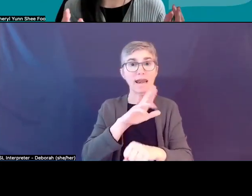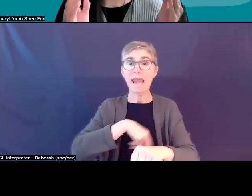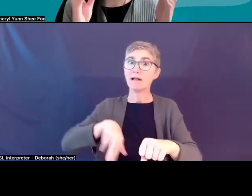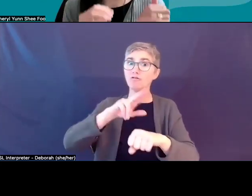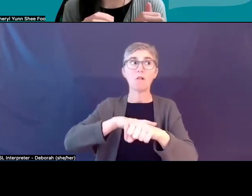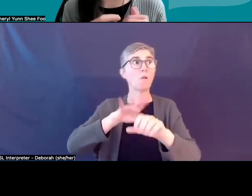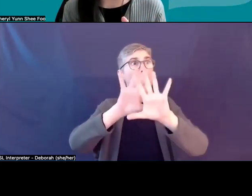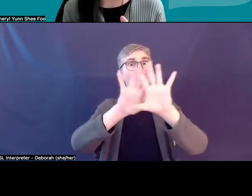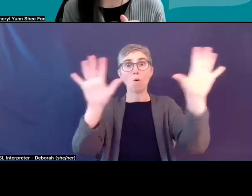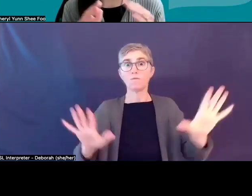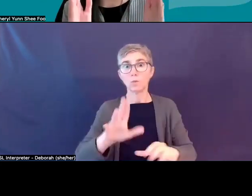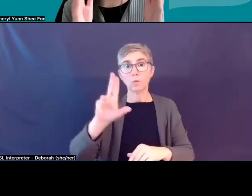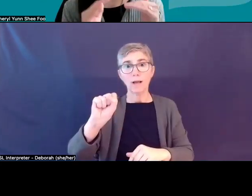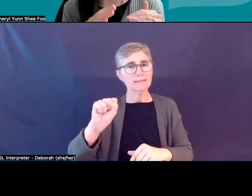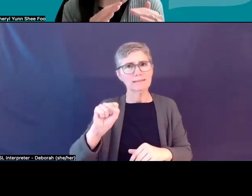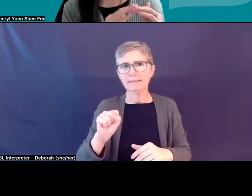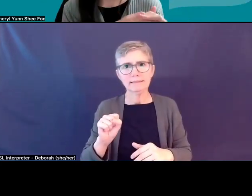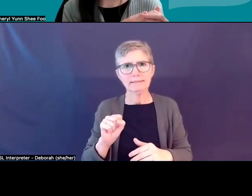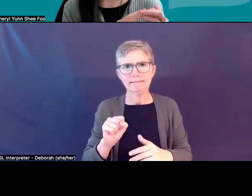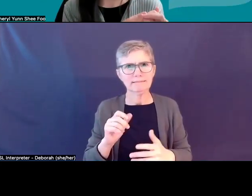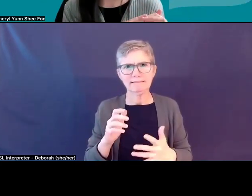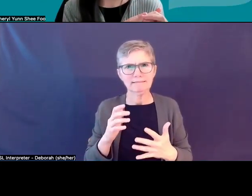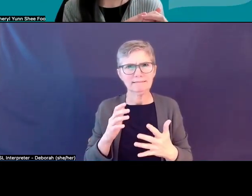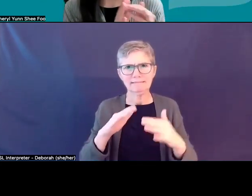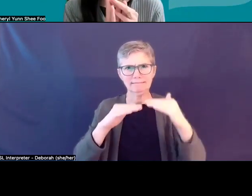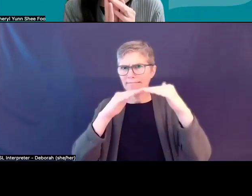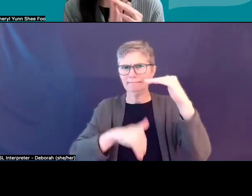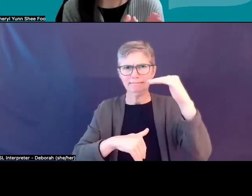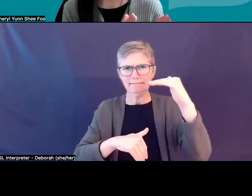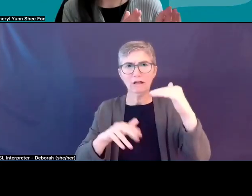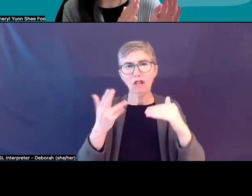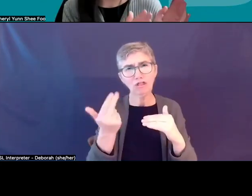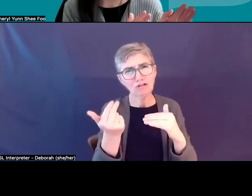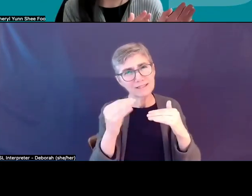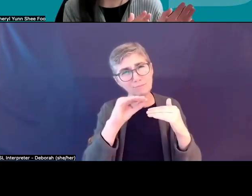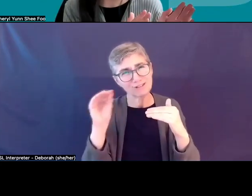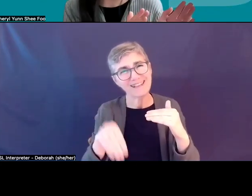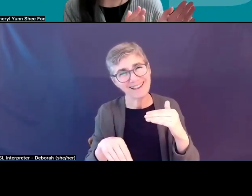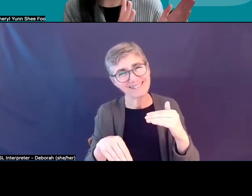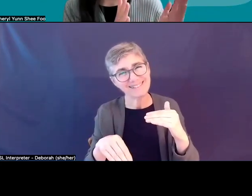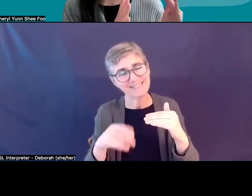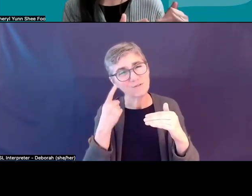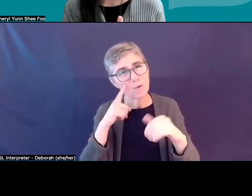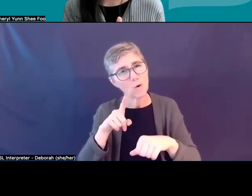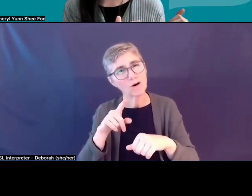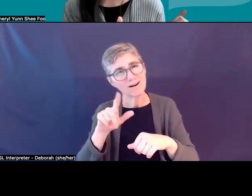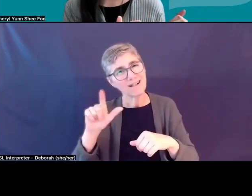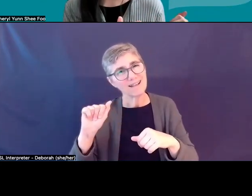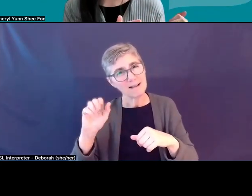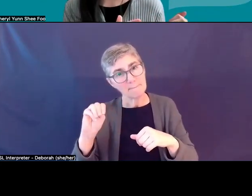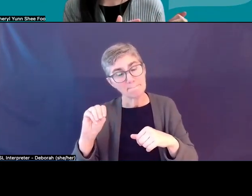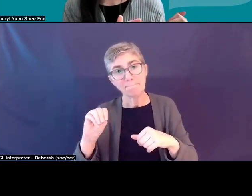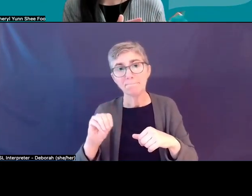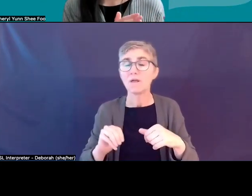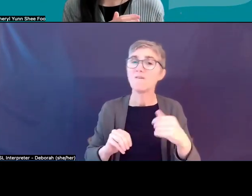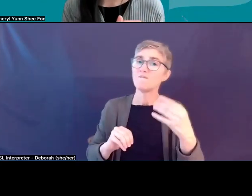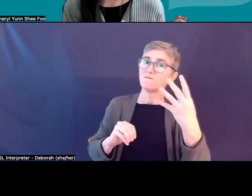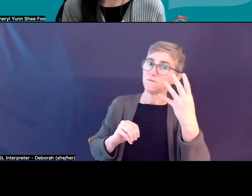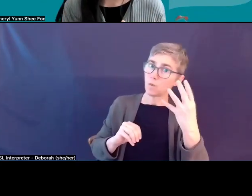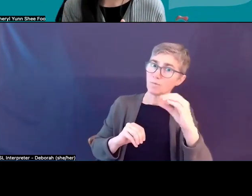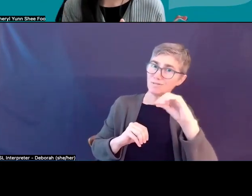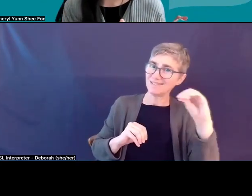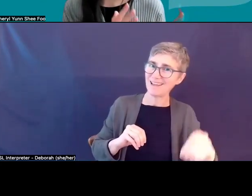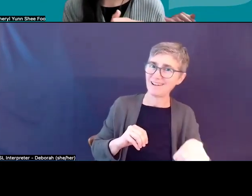short, right? The US average sits at just 13% for the long-acting antipsychotics and just 4%